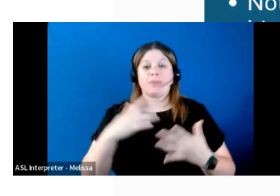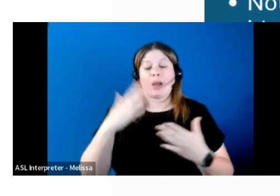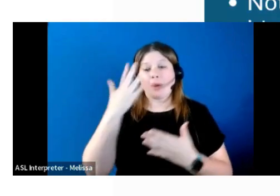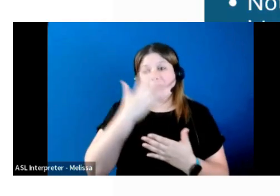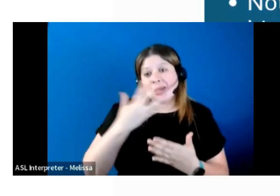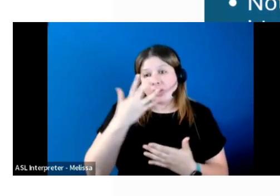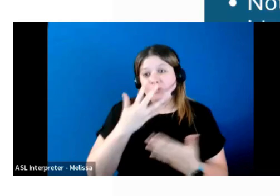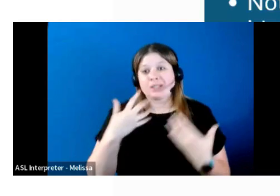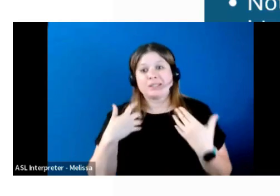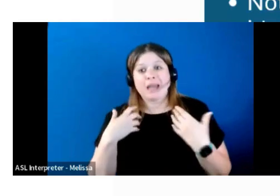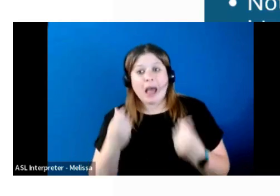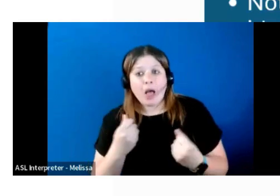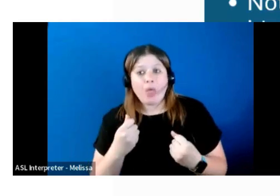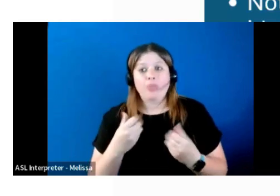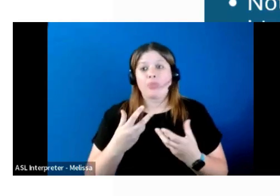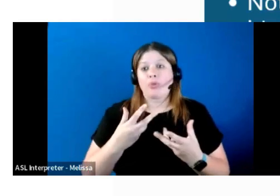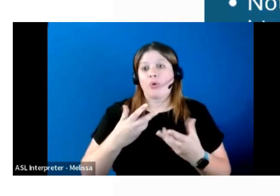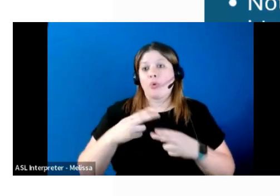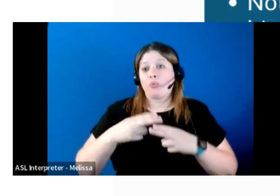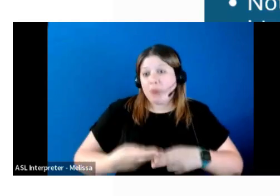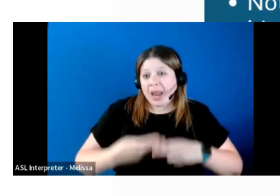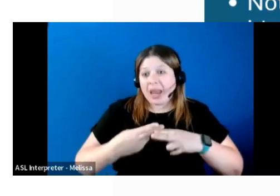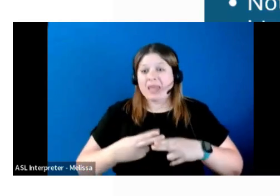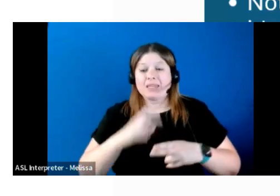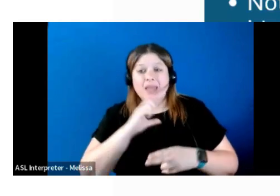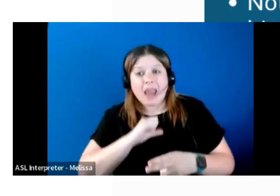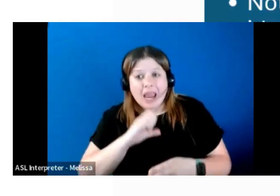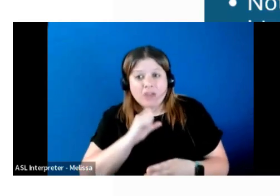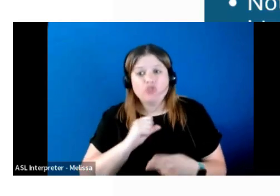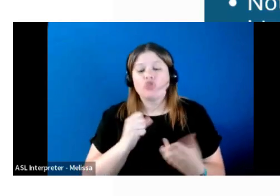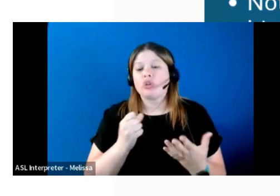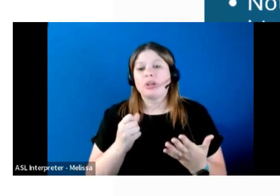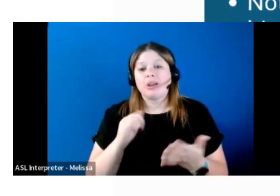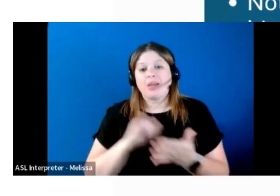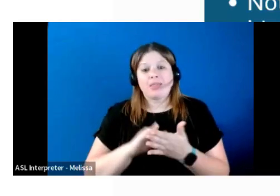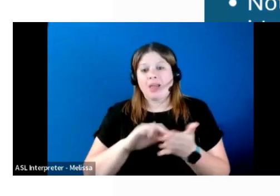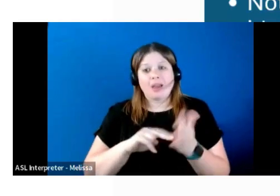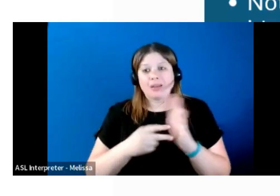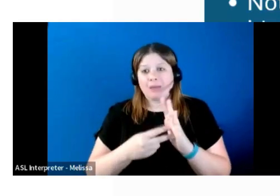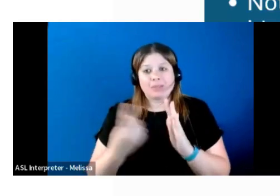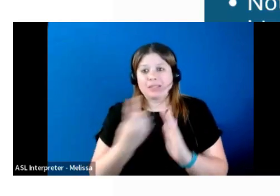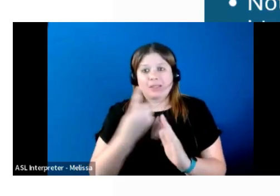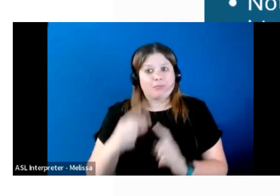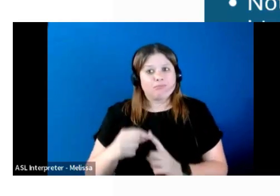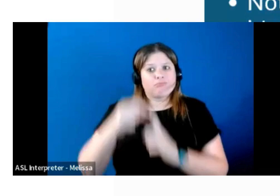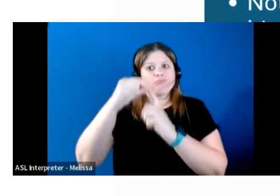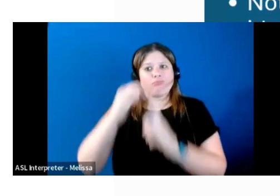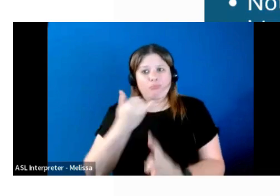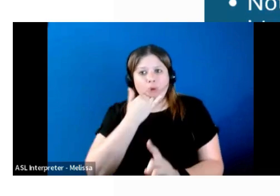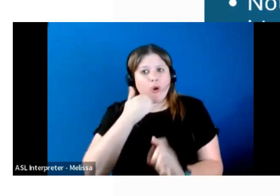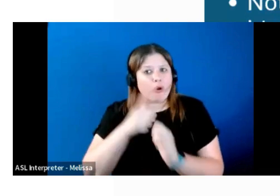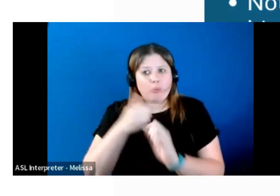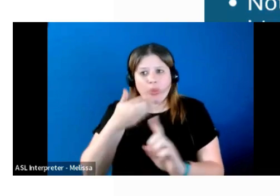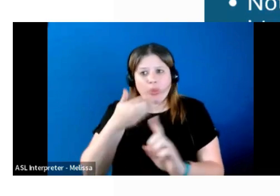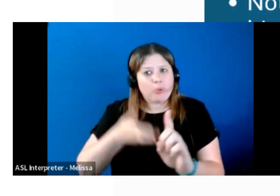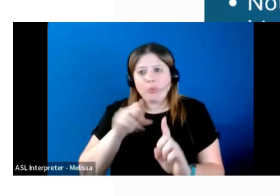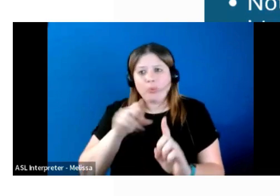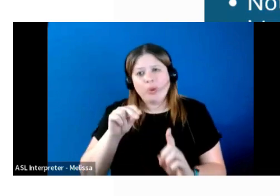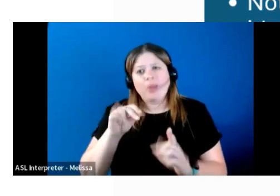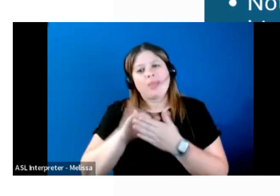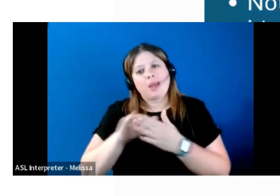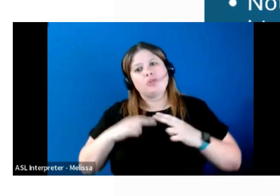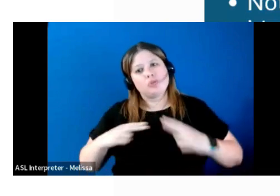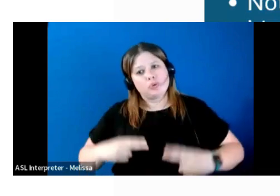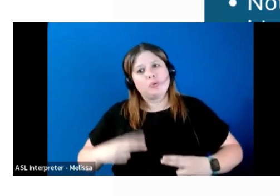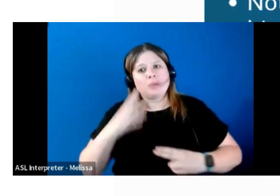or aging are not signs that something is uniquely wrong with you. They're part of a deeply human